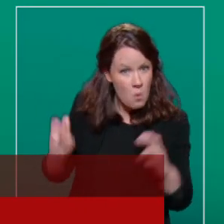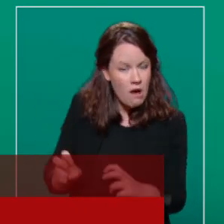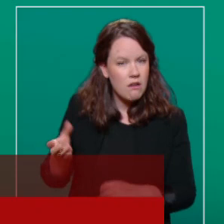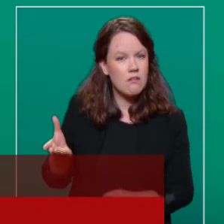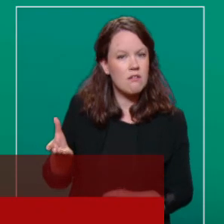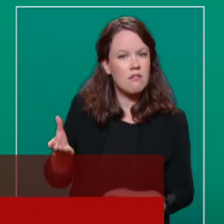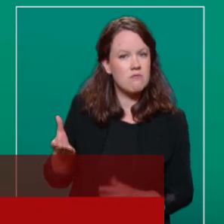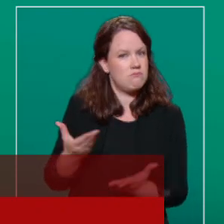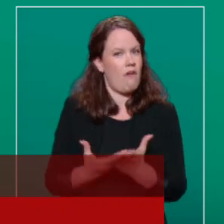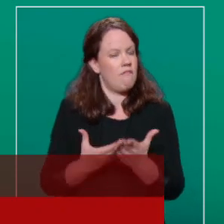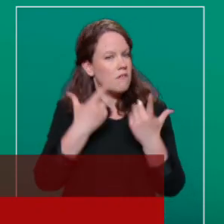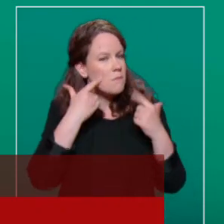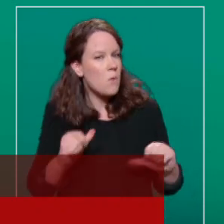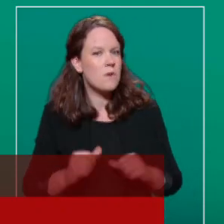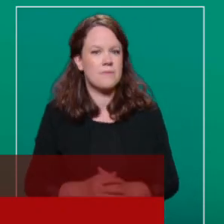considerably.